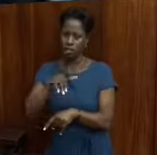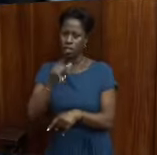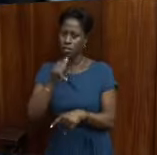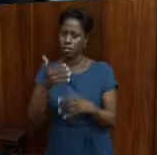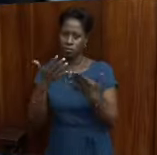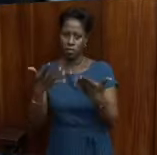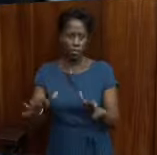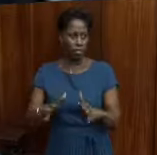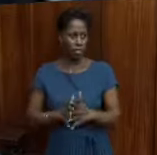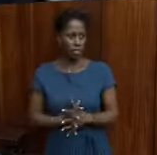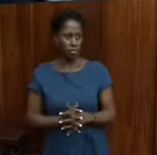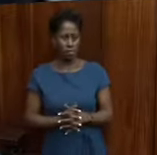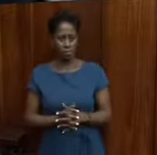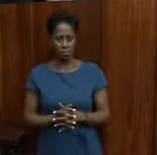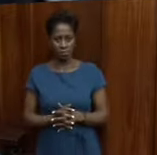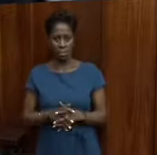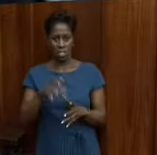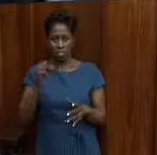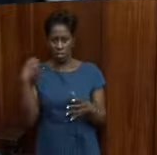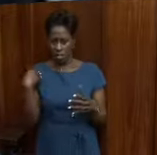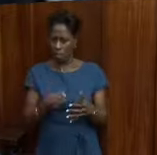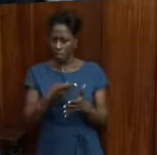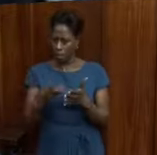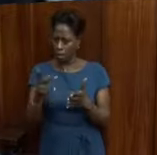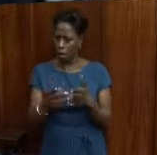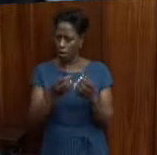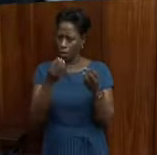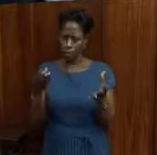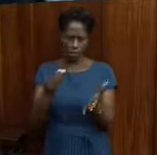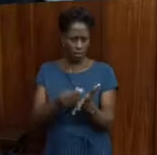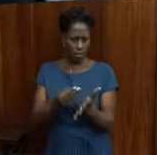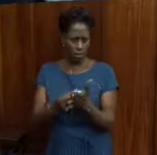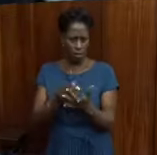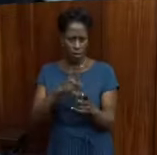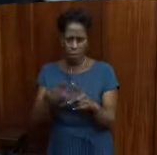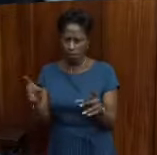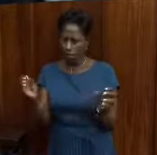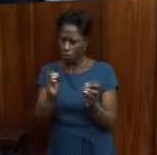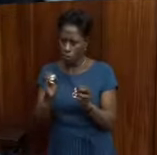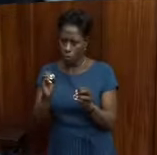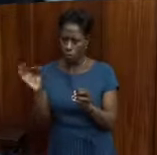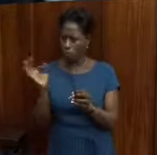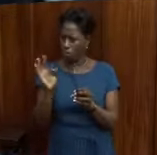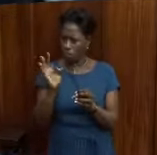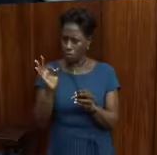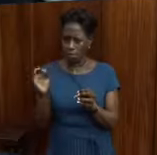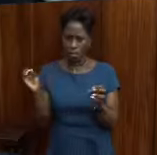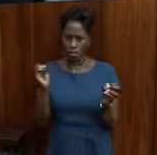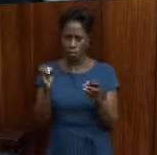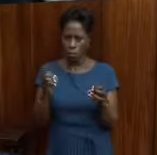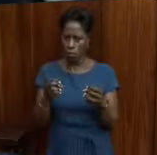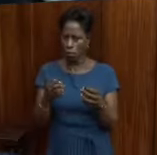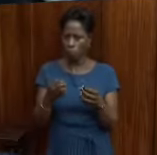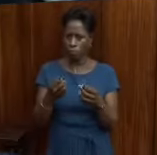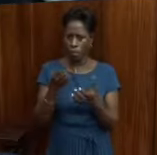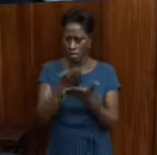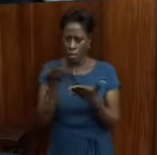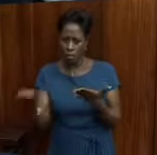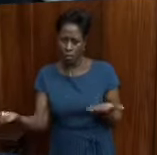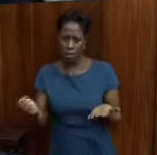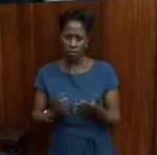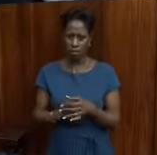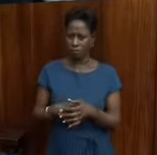provision for furniture, fixtures, and equipment for the hospital. Mr. Speaker, on the strength of